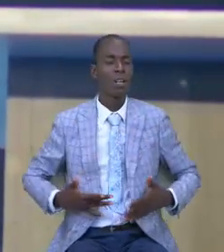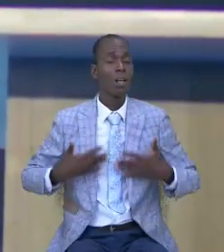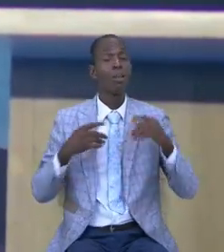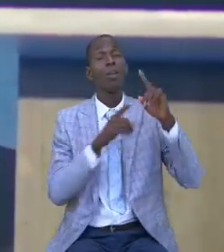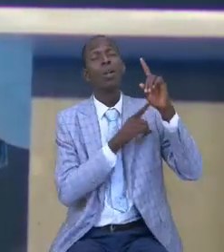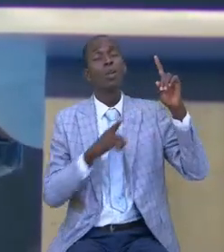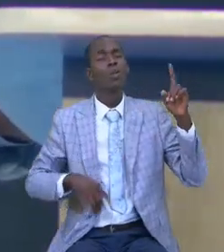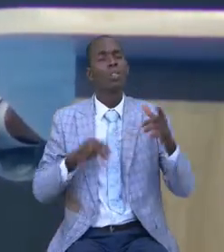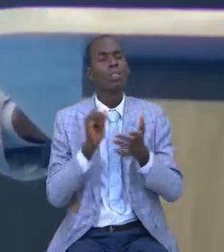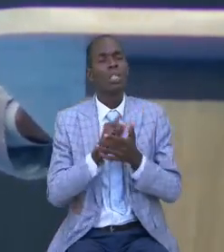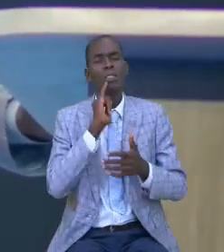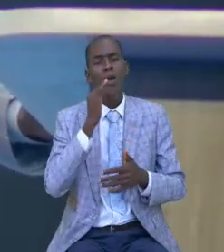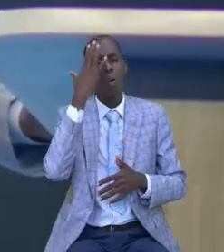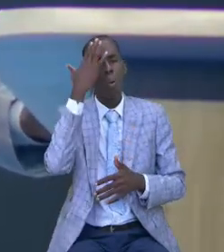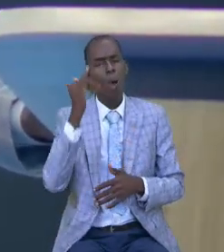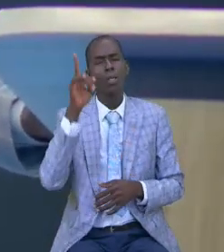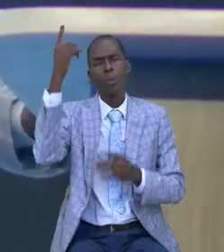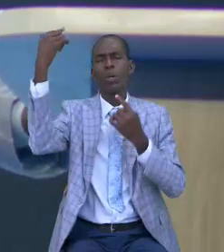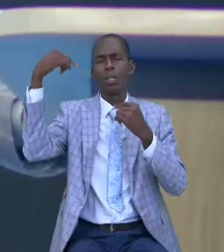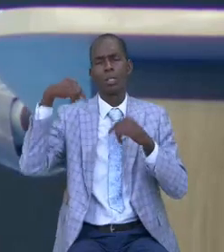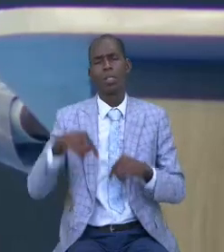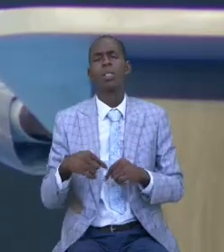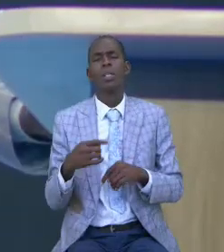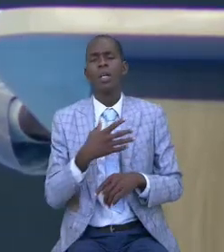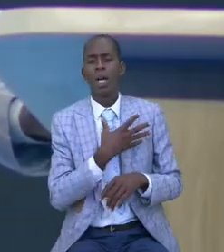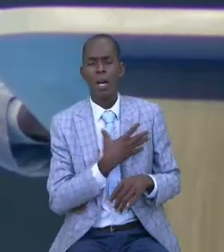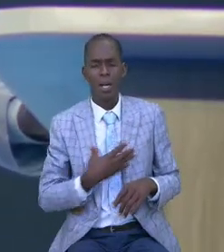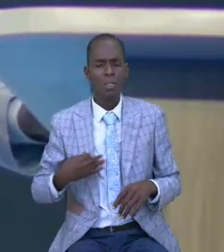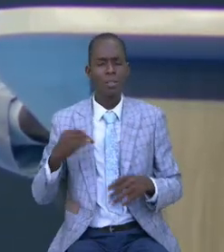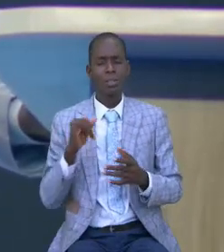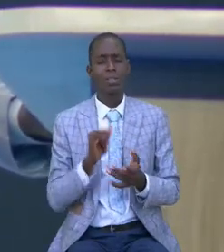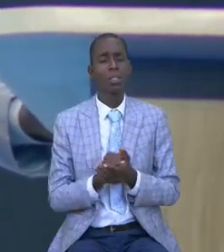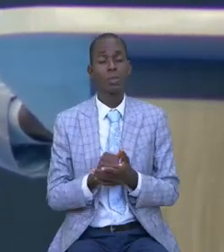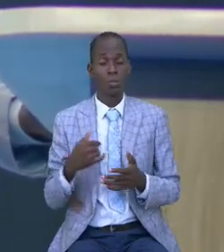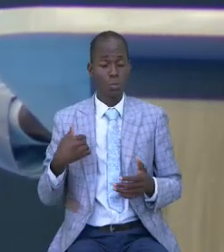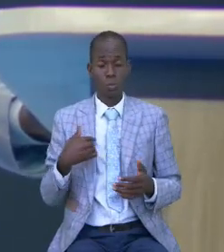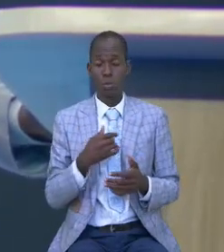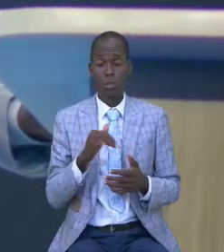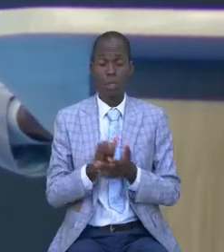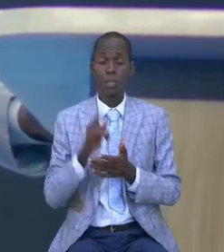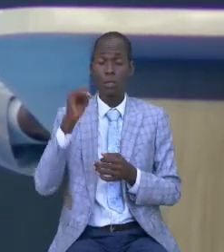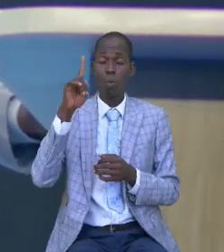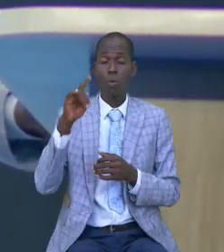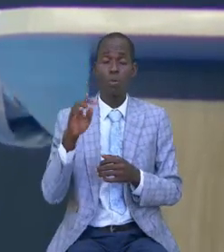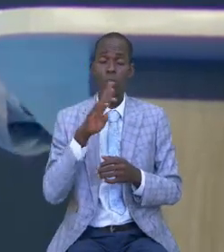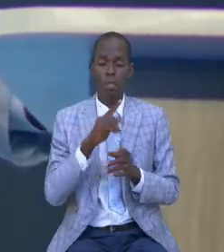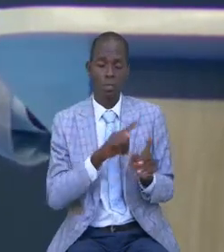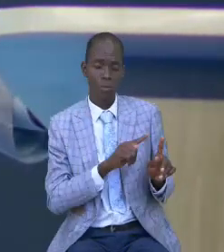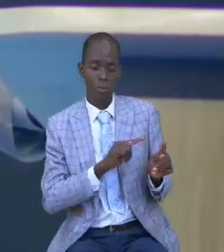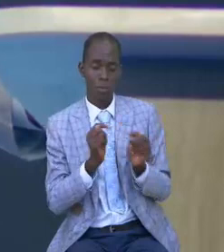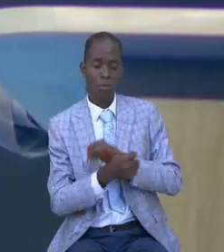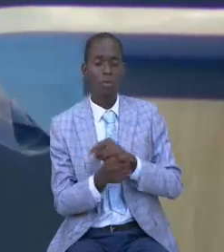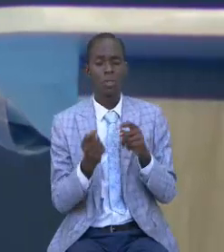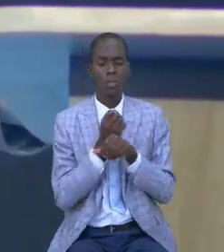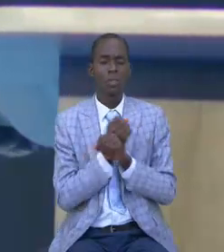you came, and these have indicated that they want your transforming salvation. Give